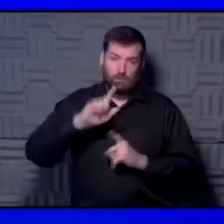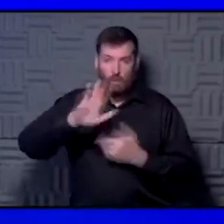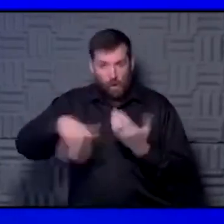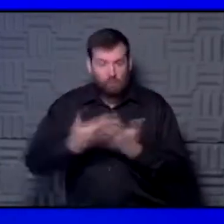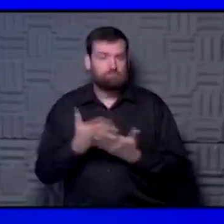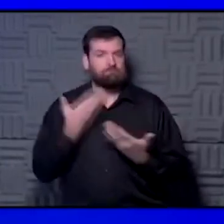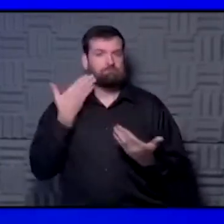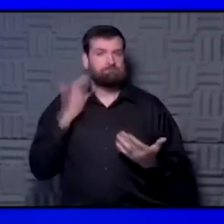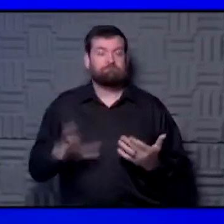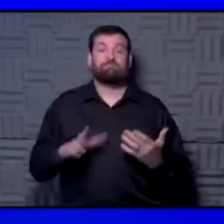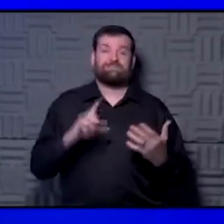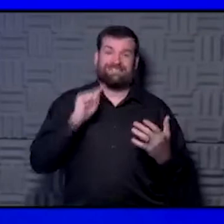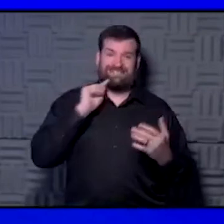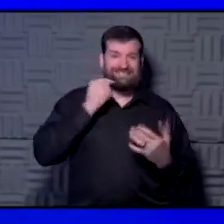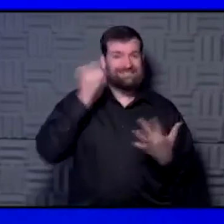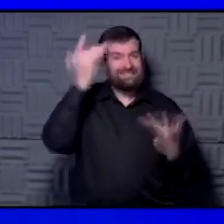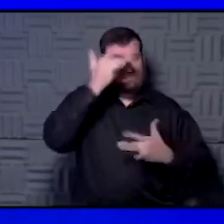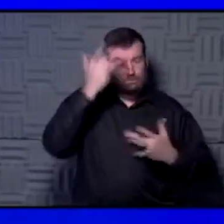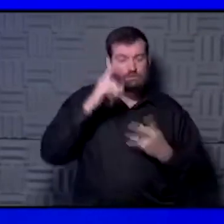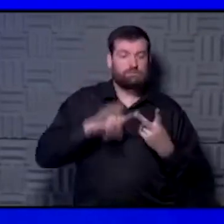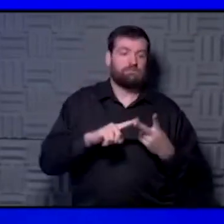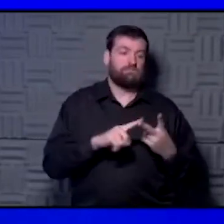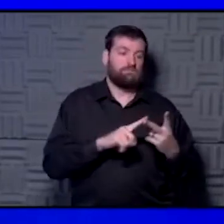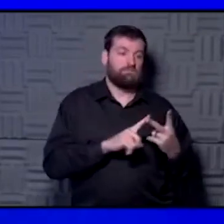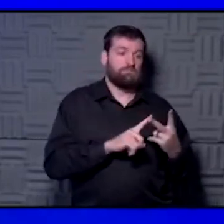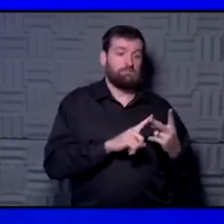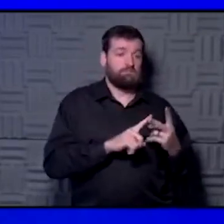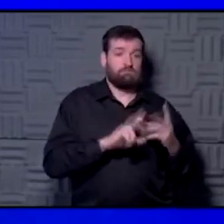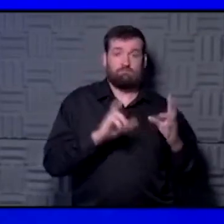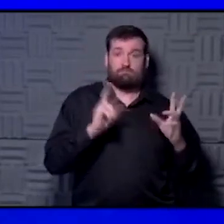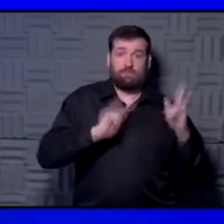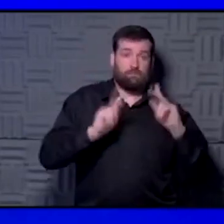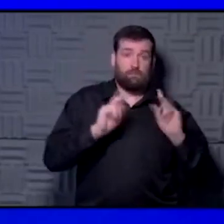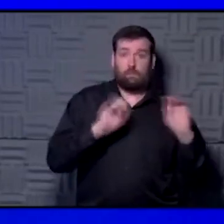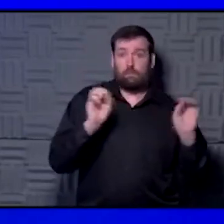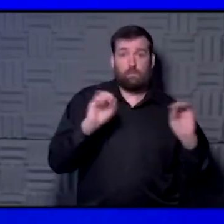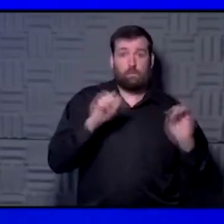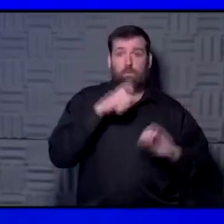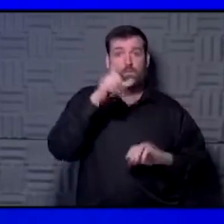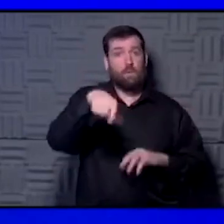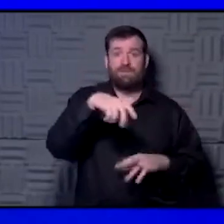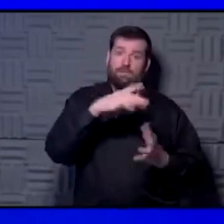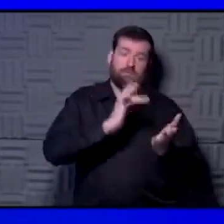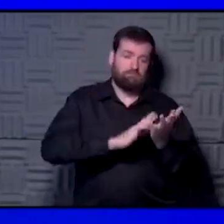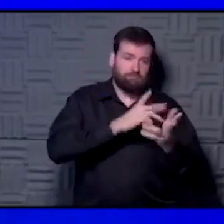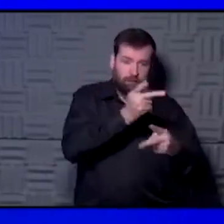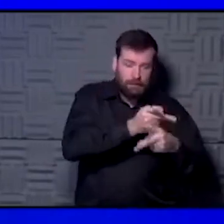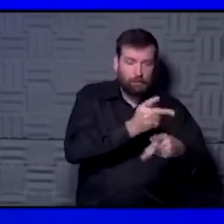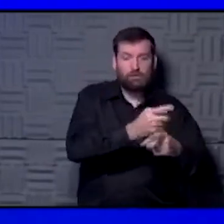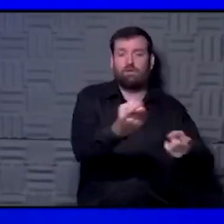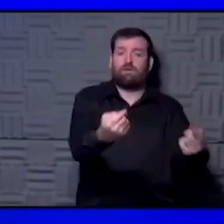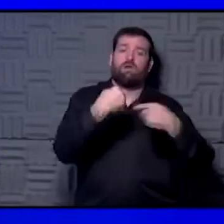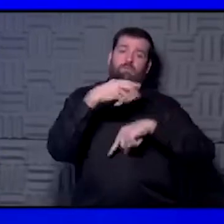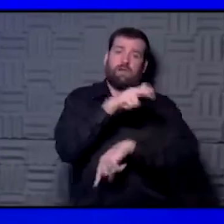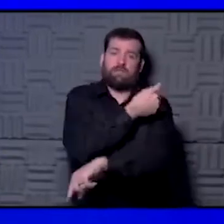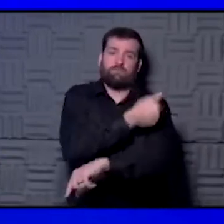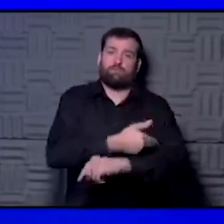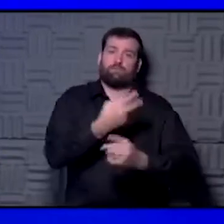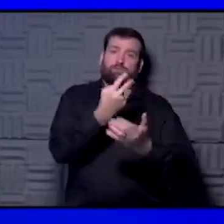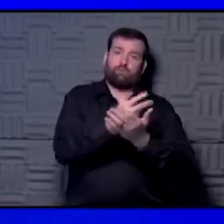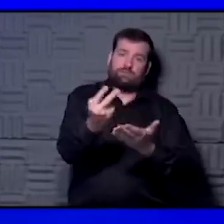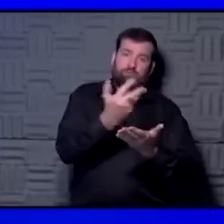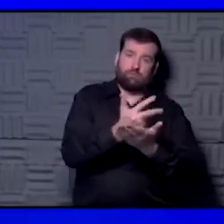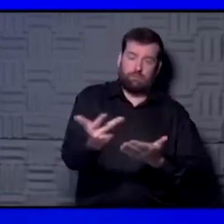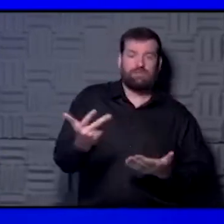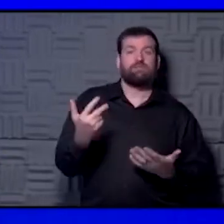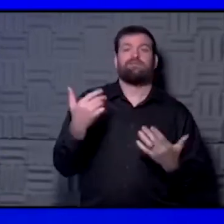people who are severely ill, and we know it can happen in people who don't ever have to seek medical care, but then come to the hospital 2 to 3 weeks later